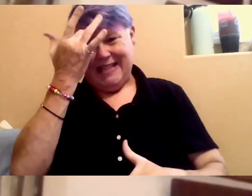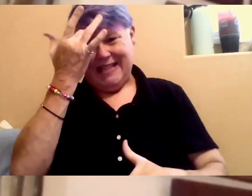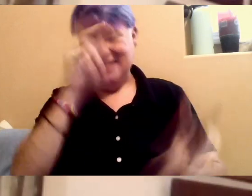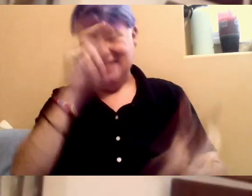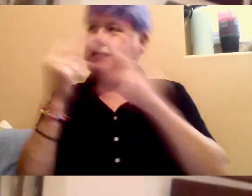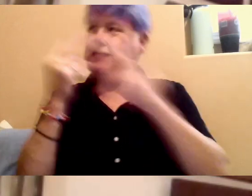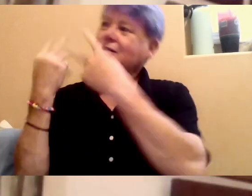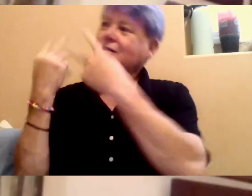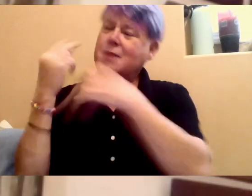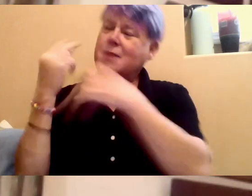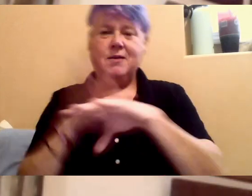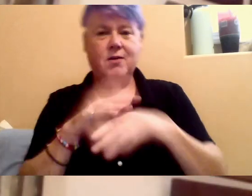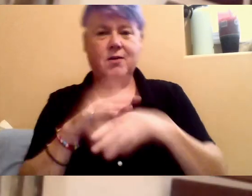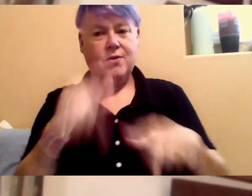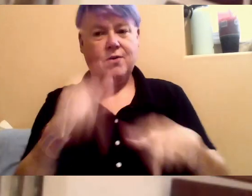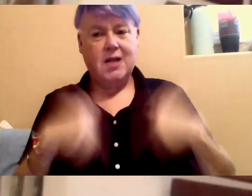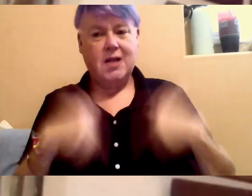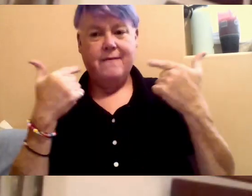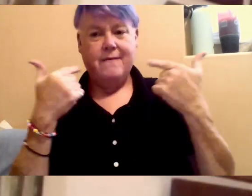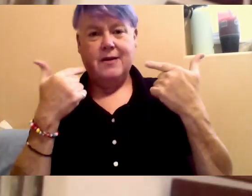life and